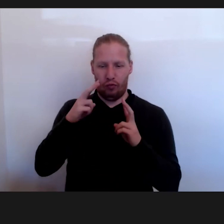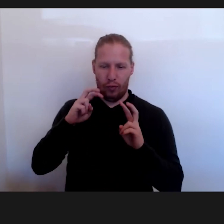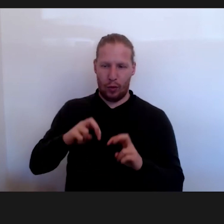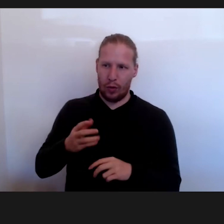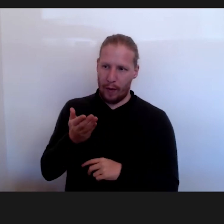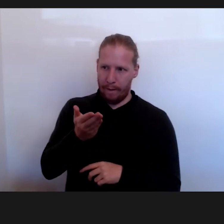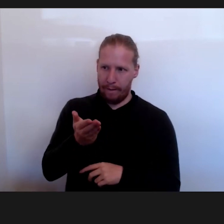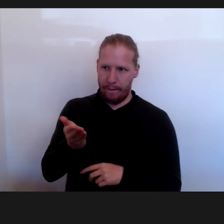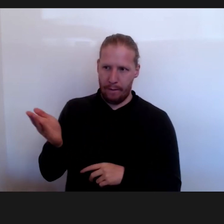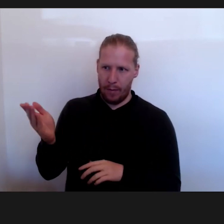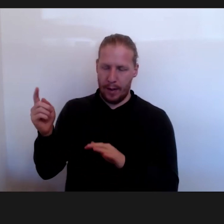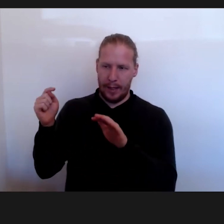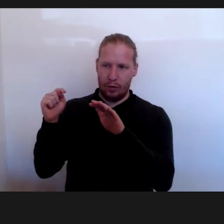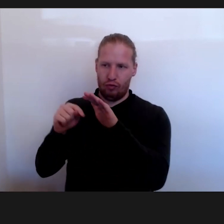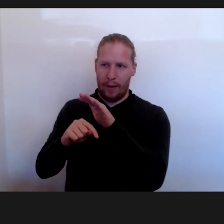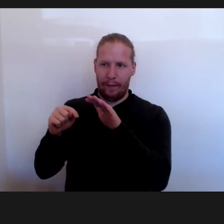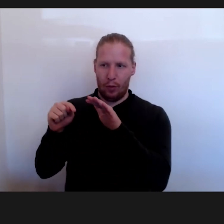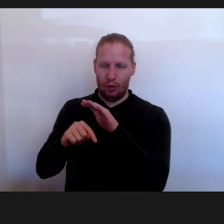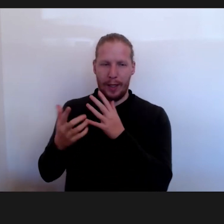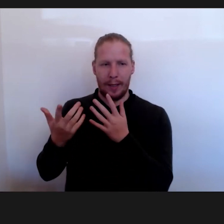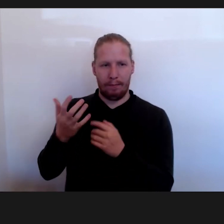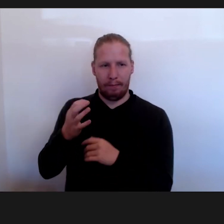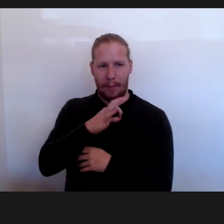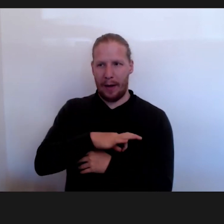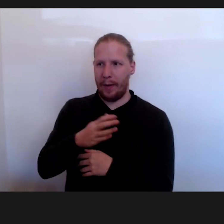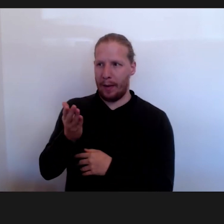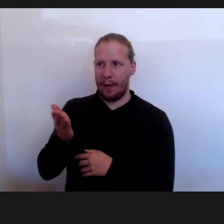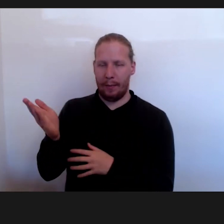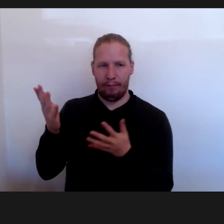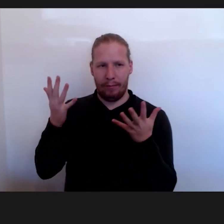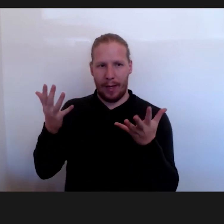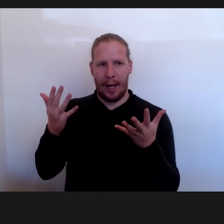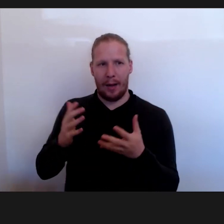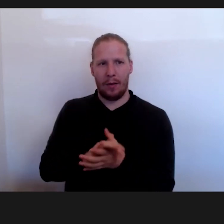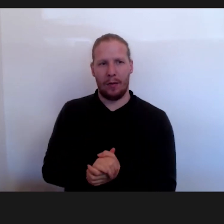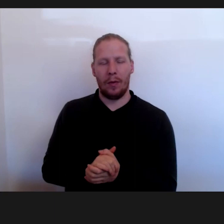people from refugee background. On one hand, we see they are quite approached